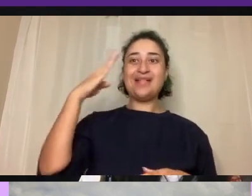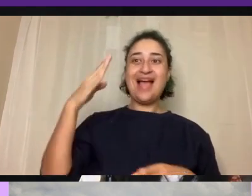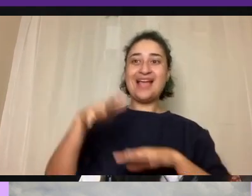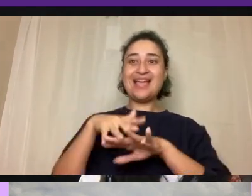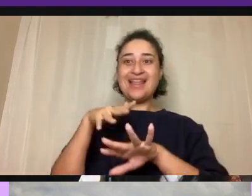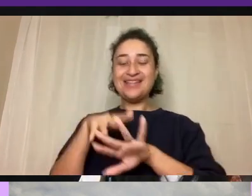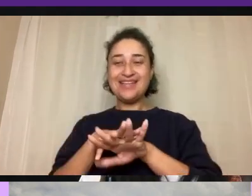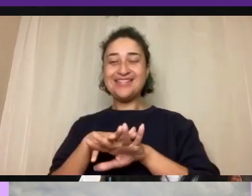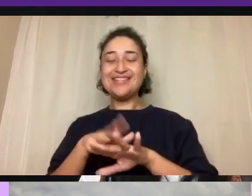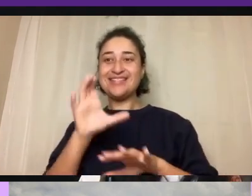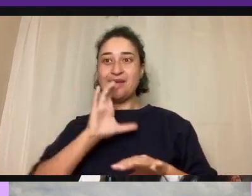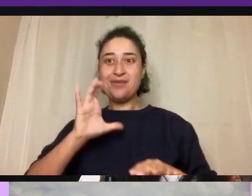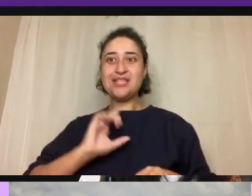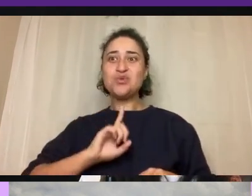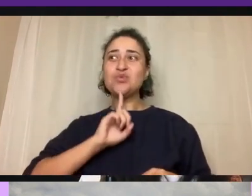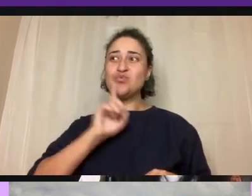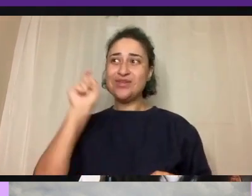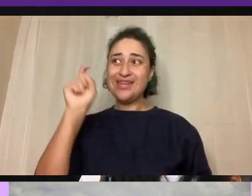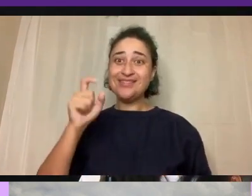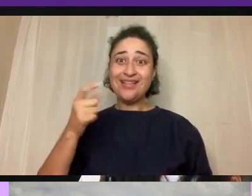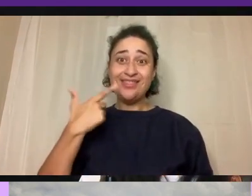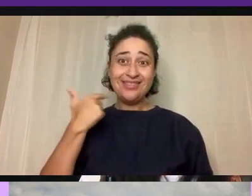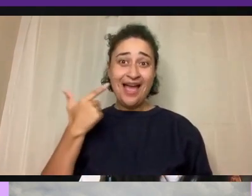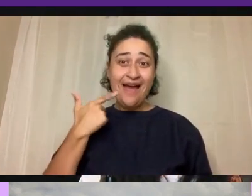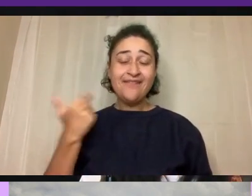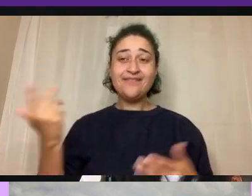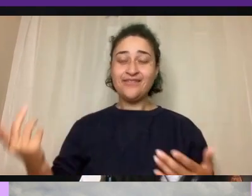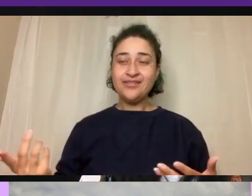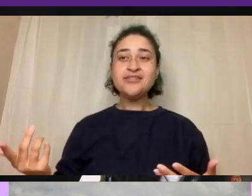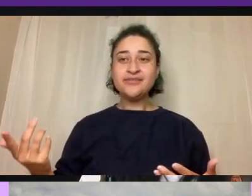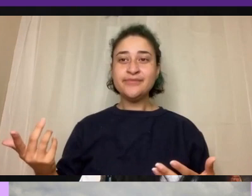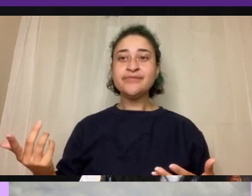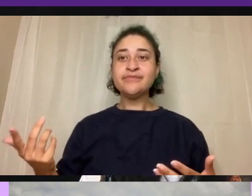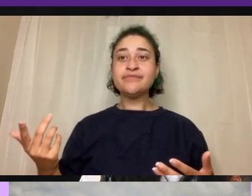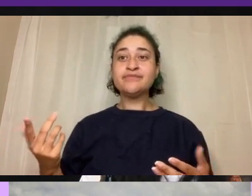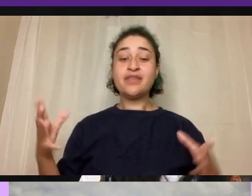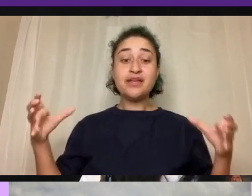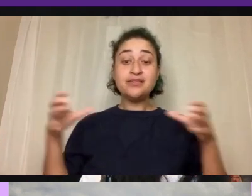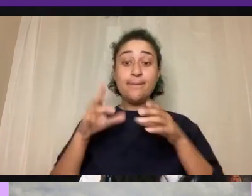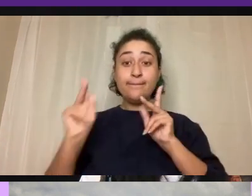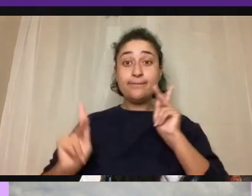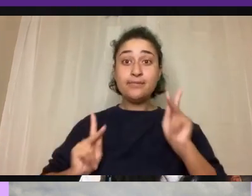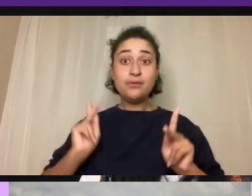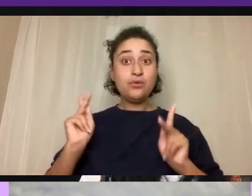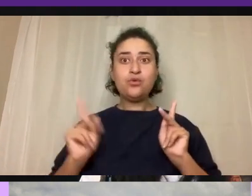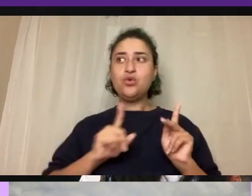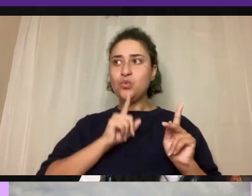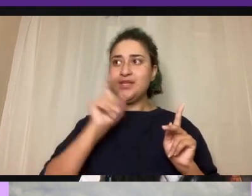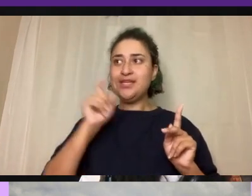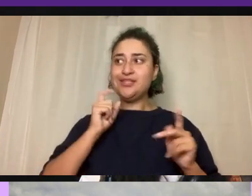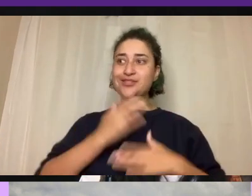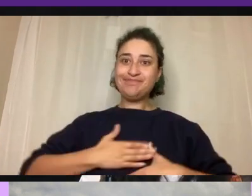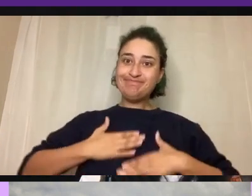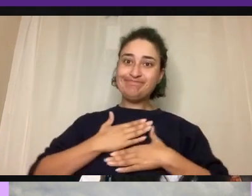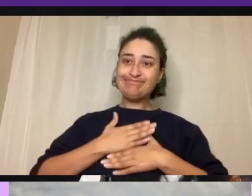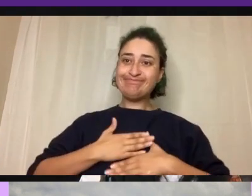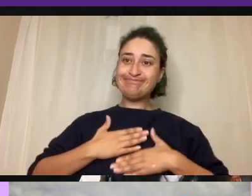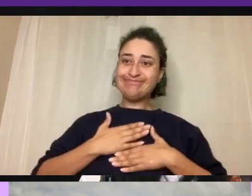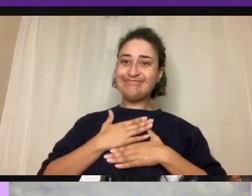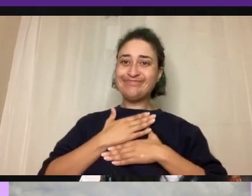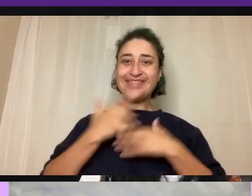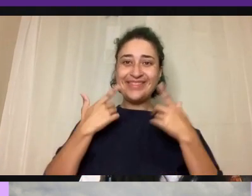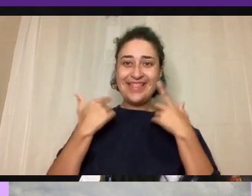laugh. We do absolutely, as a people and peoples, we need to laugh. But it's something you said about